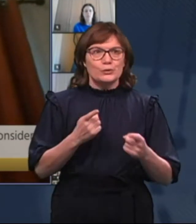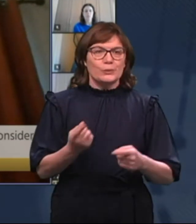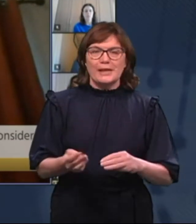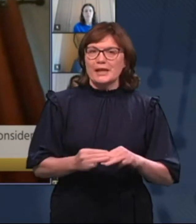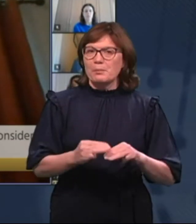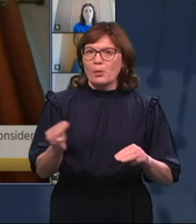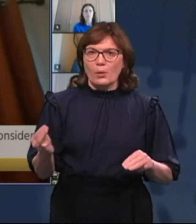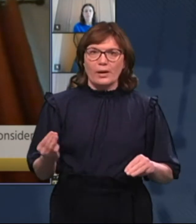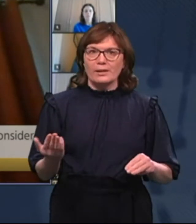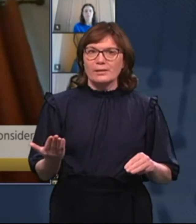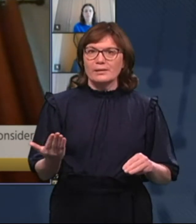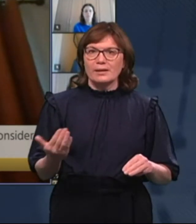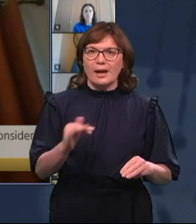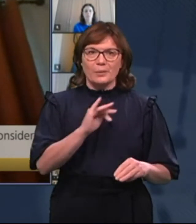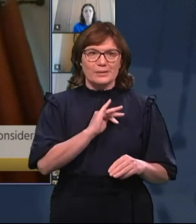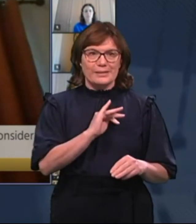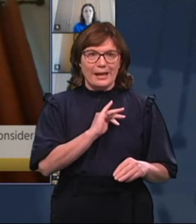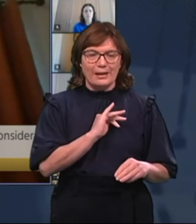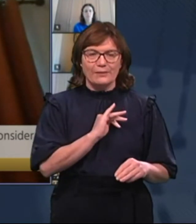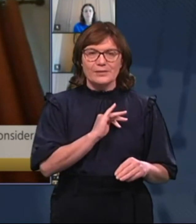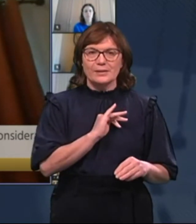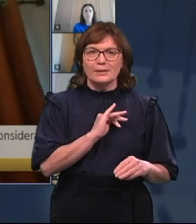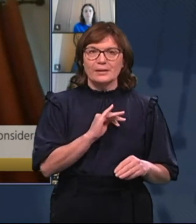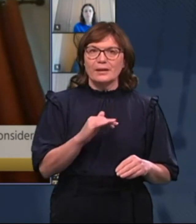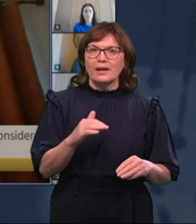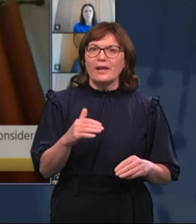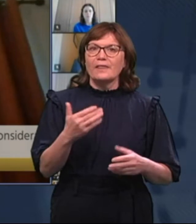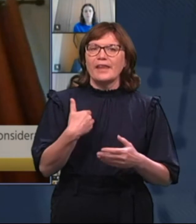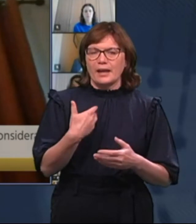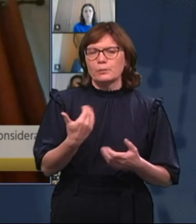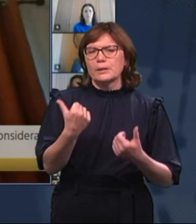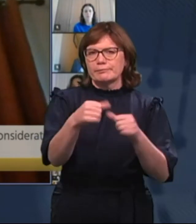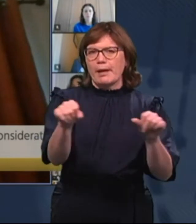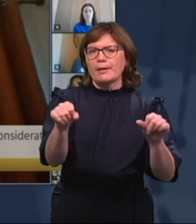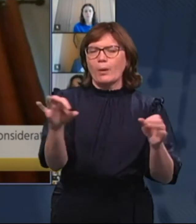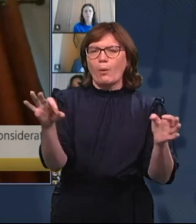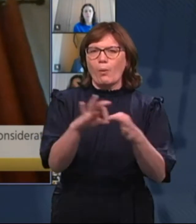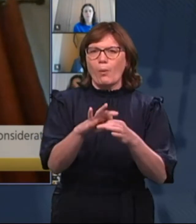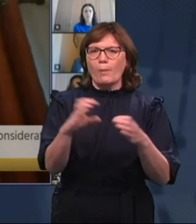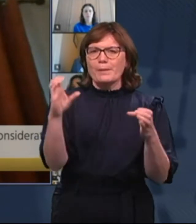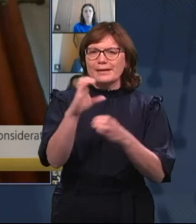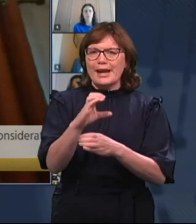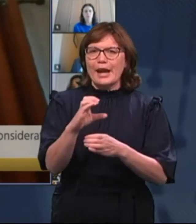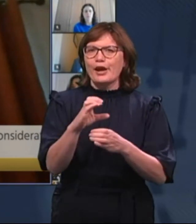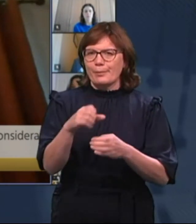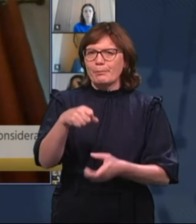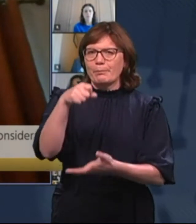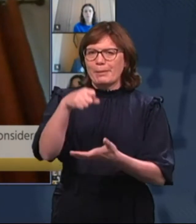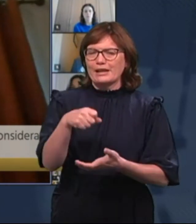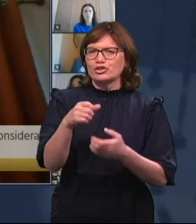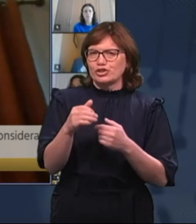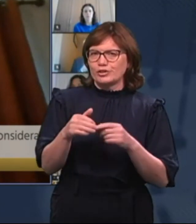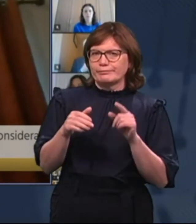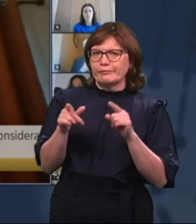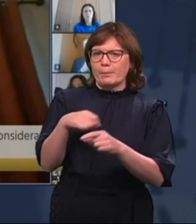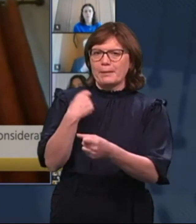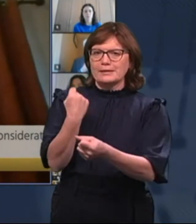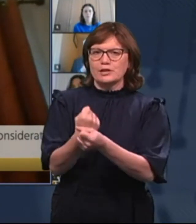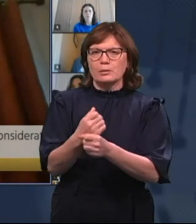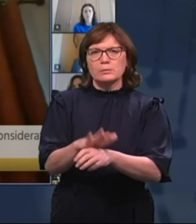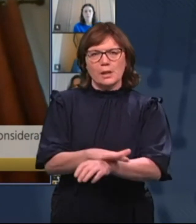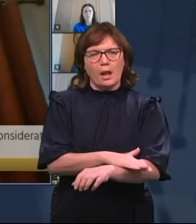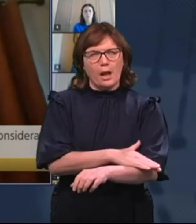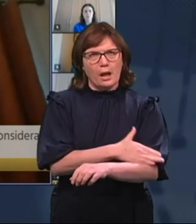needed, our son was provided with a package of care after a long, tedious process. And there's a